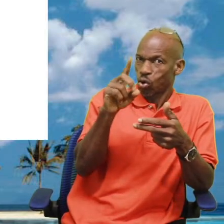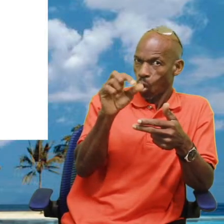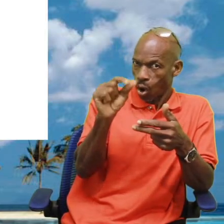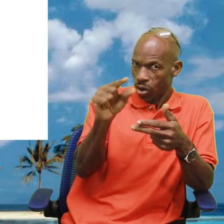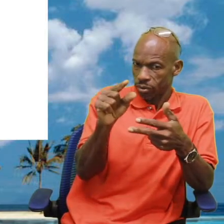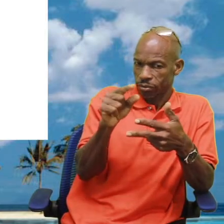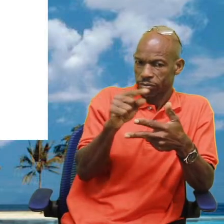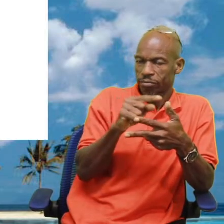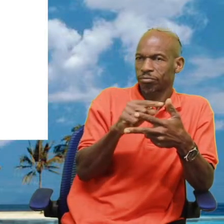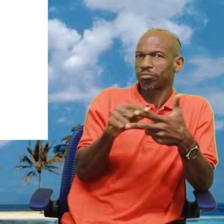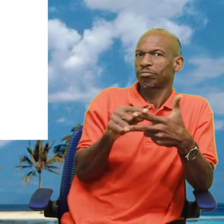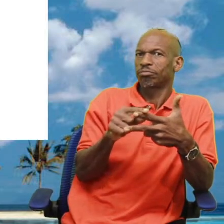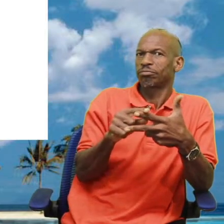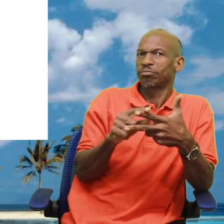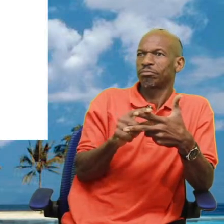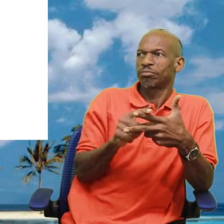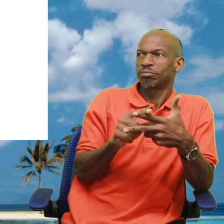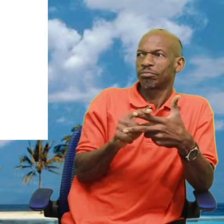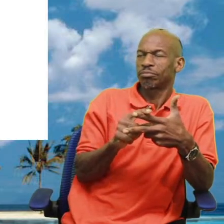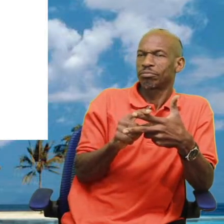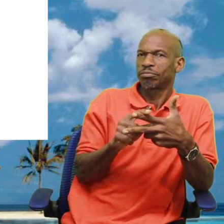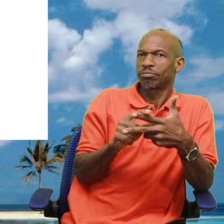dog,